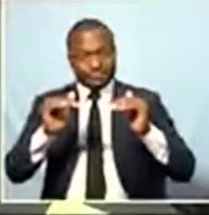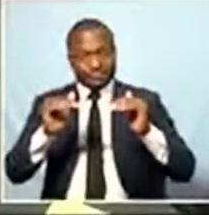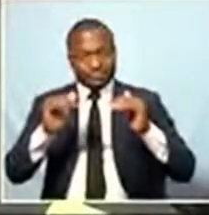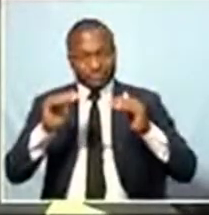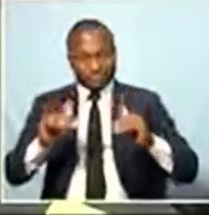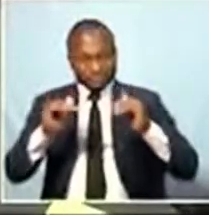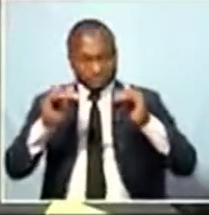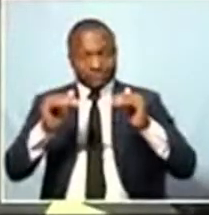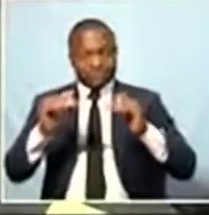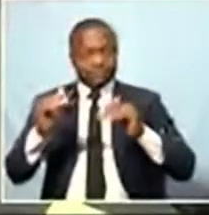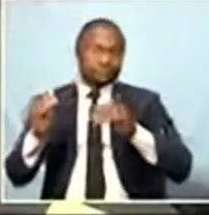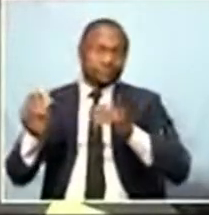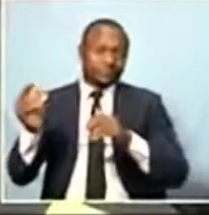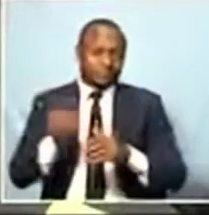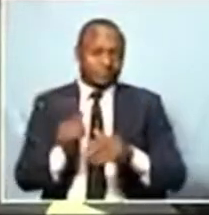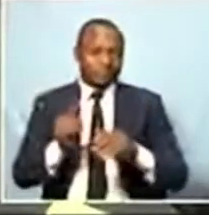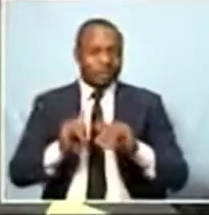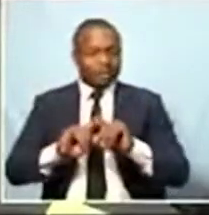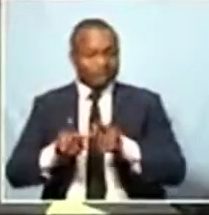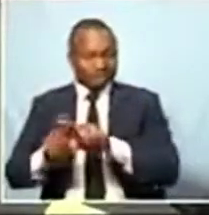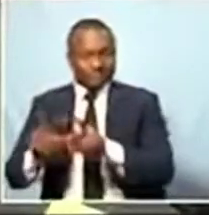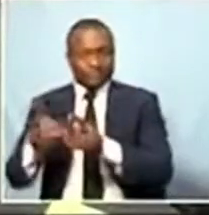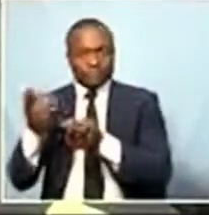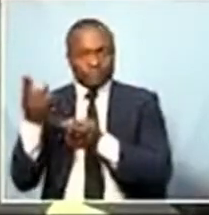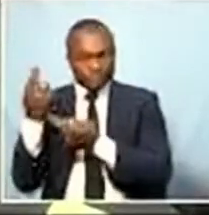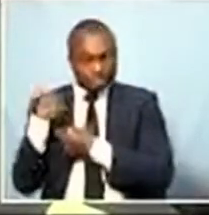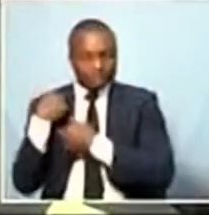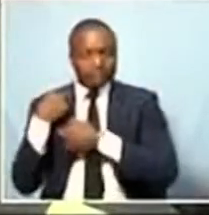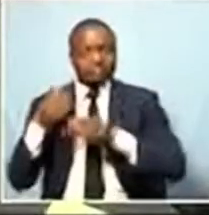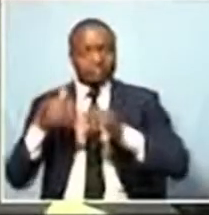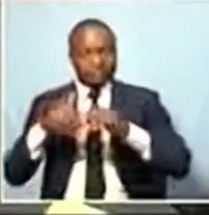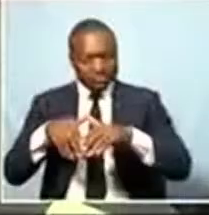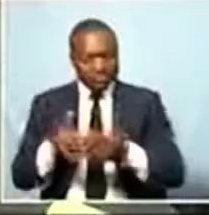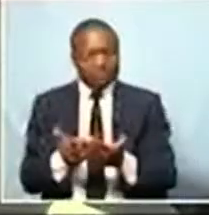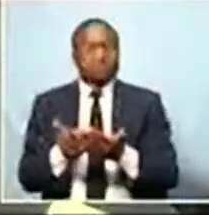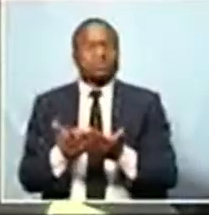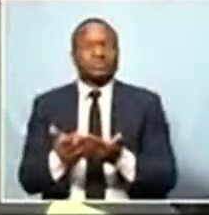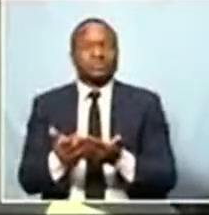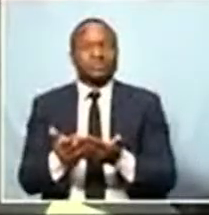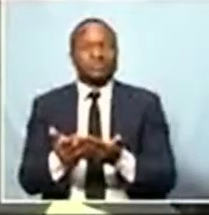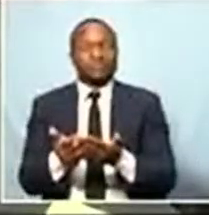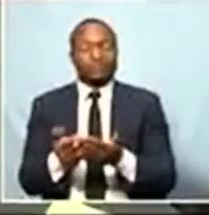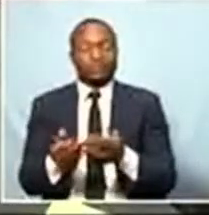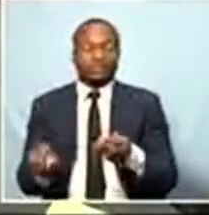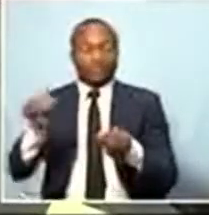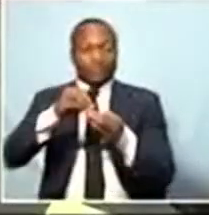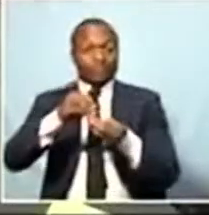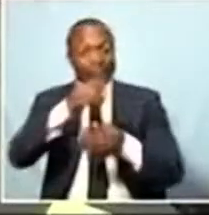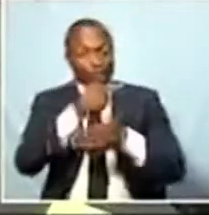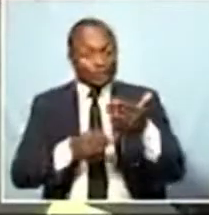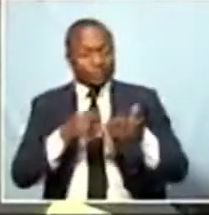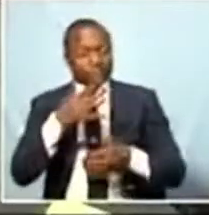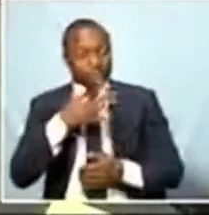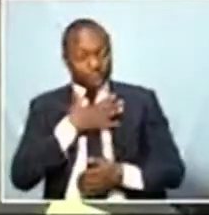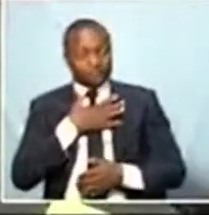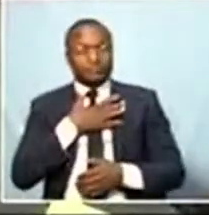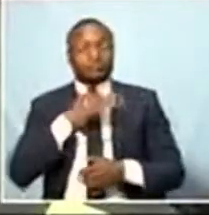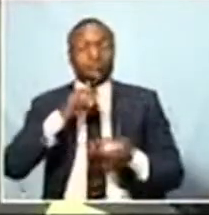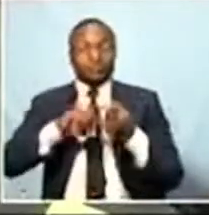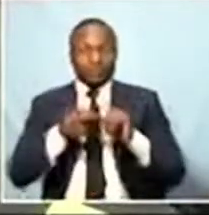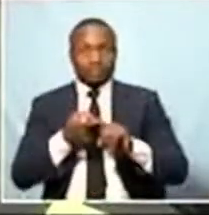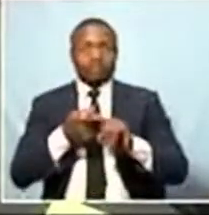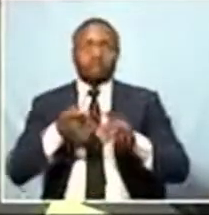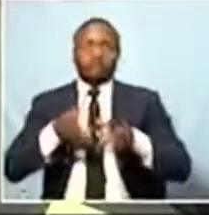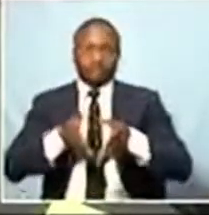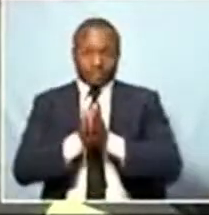responsibilities. How are you, as a rider on what my colleague asked Honorable